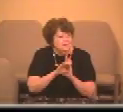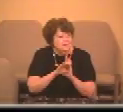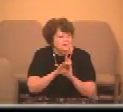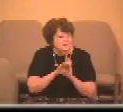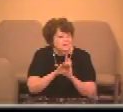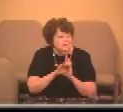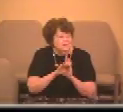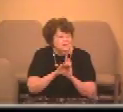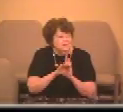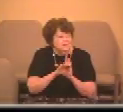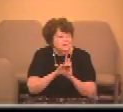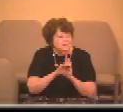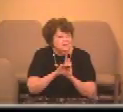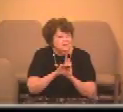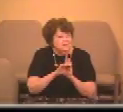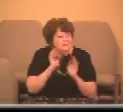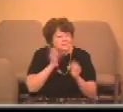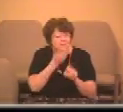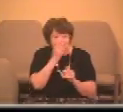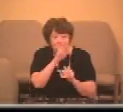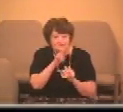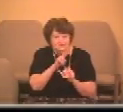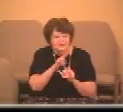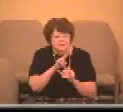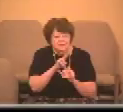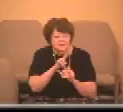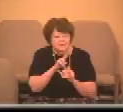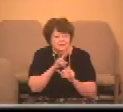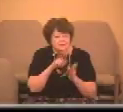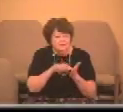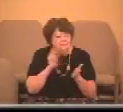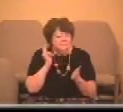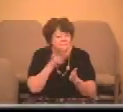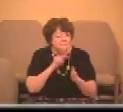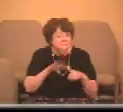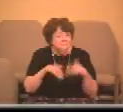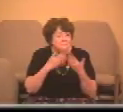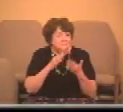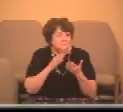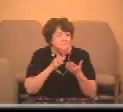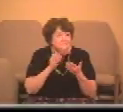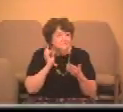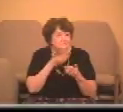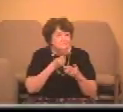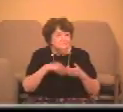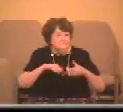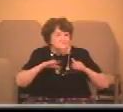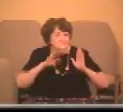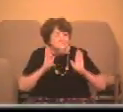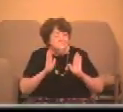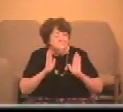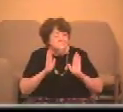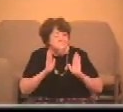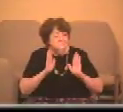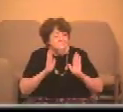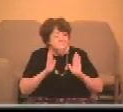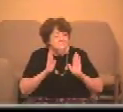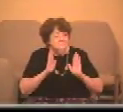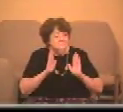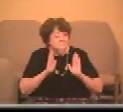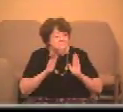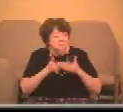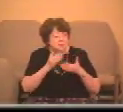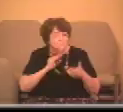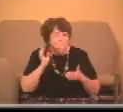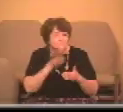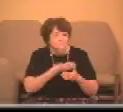up, we quit on relationships too soon because we get